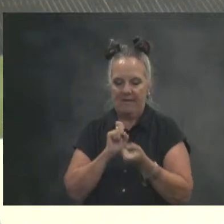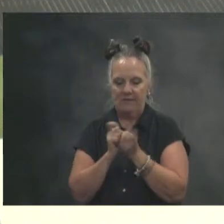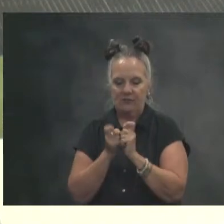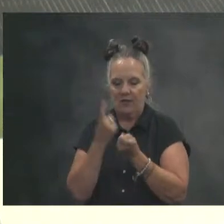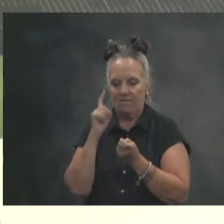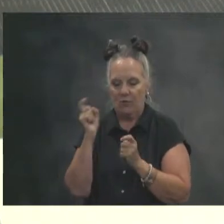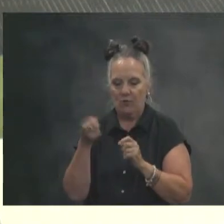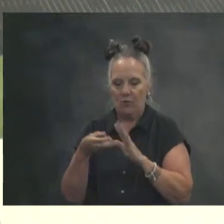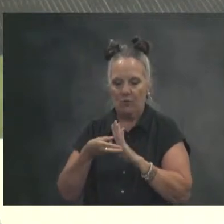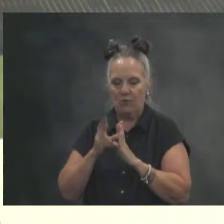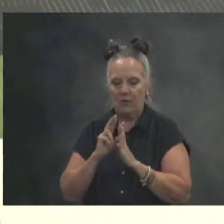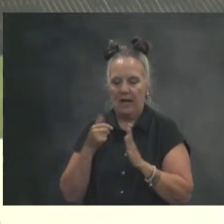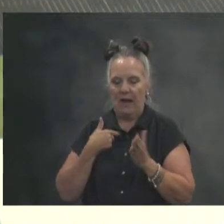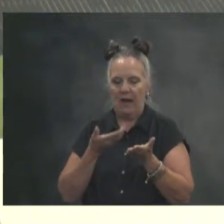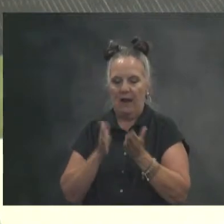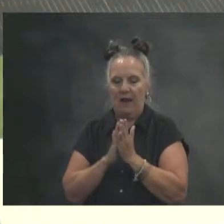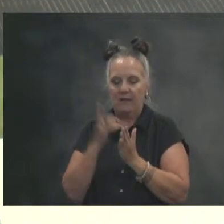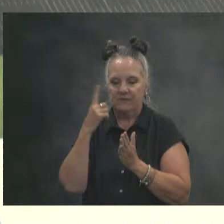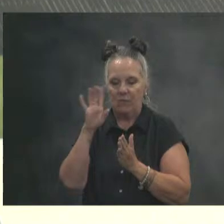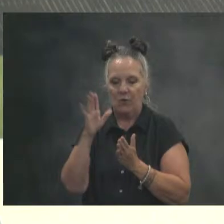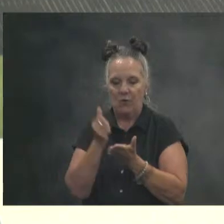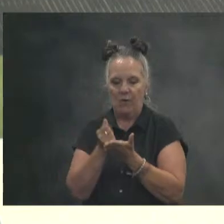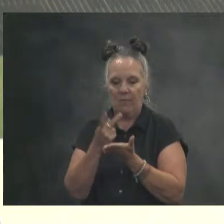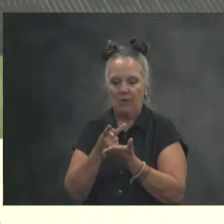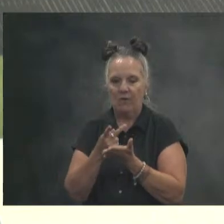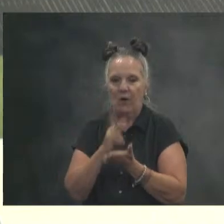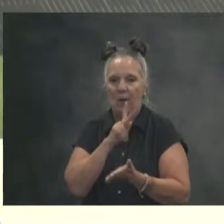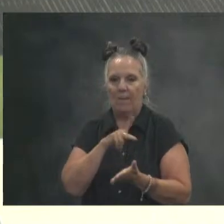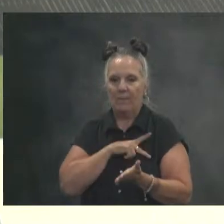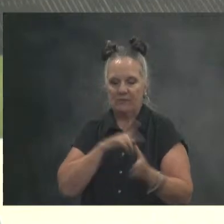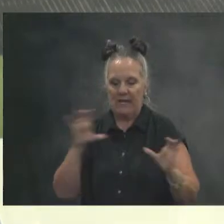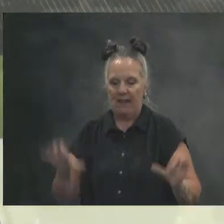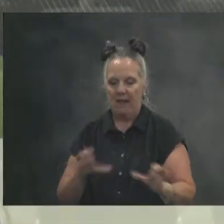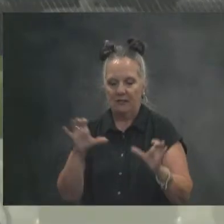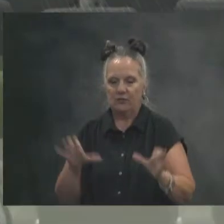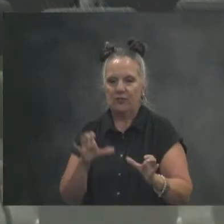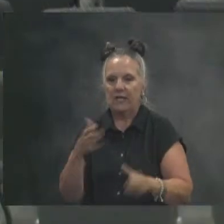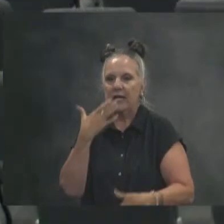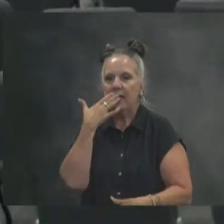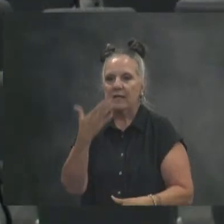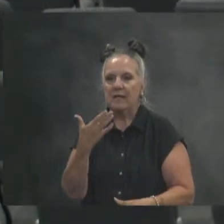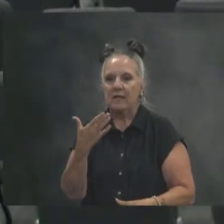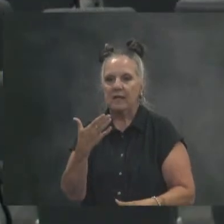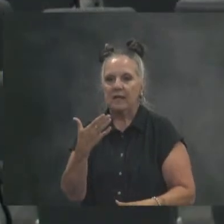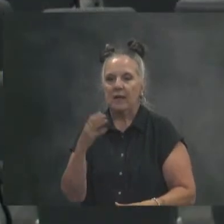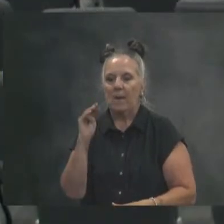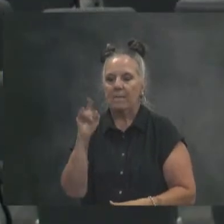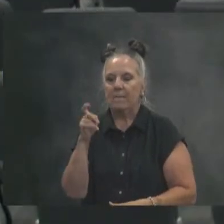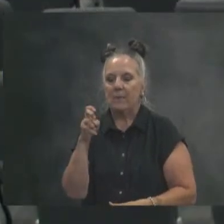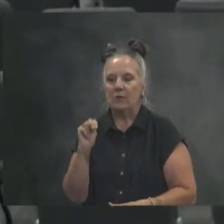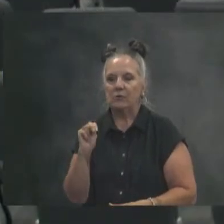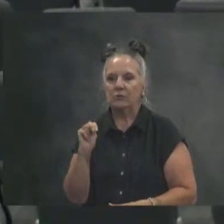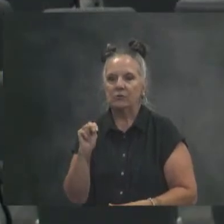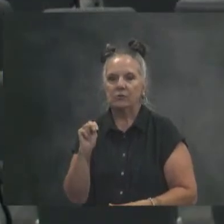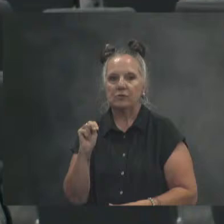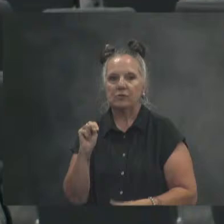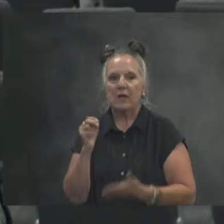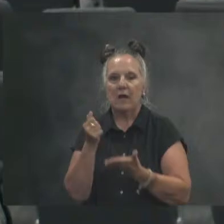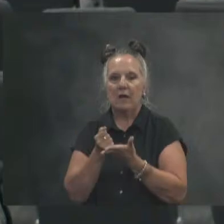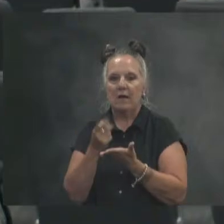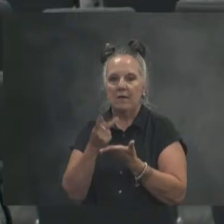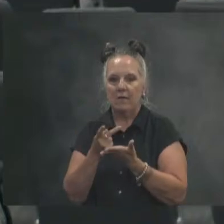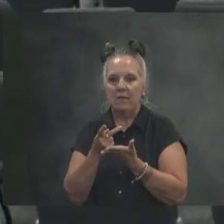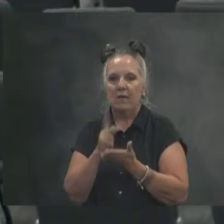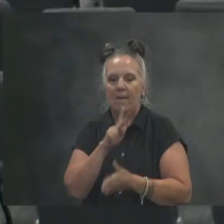At this time, I ask for your approval of this evening's personnel actions. Thank you, Dr. Webster. Is there a motion, please? President Williams, I move to approve the